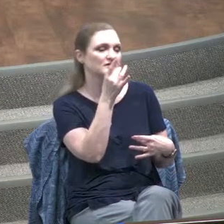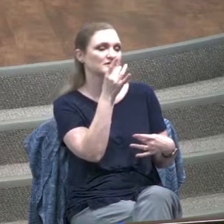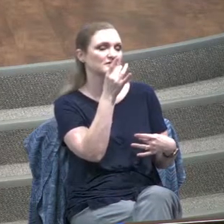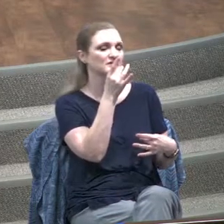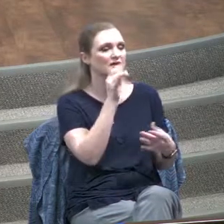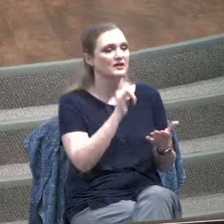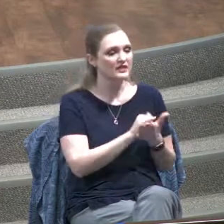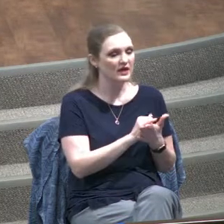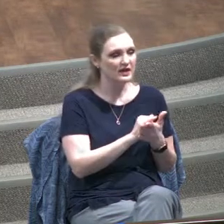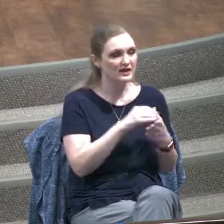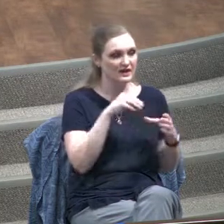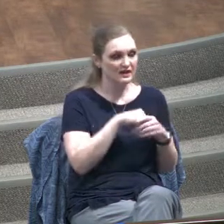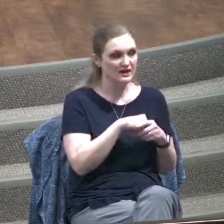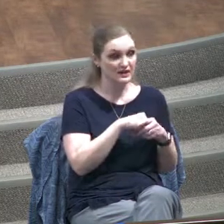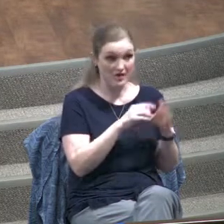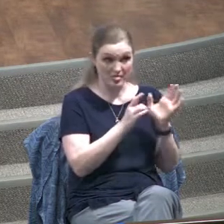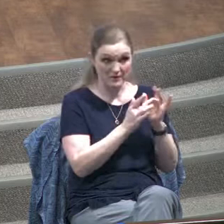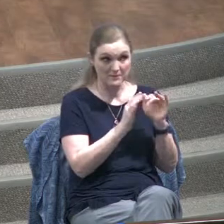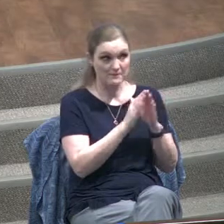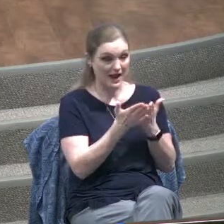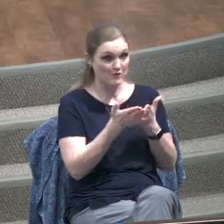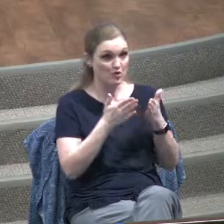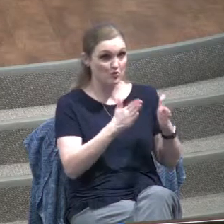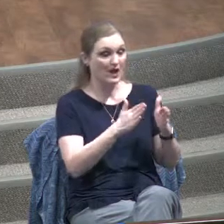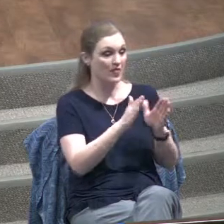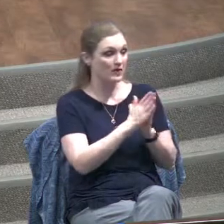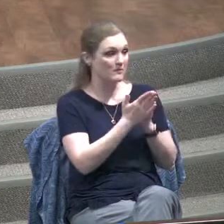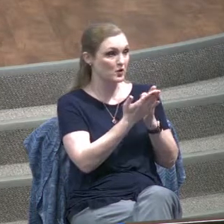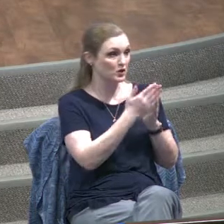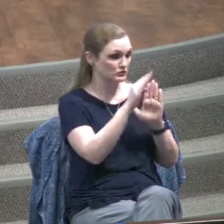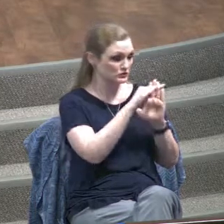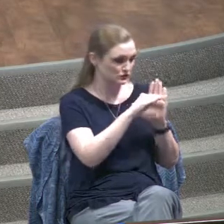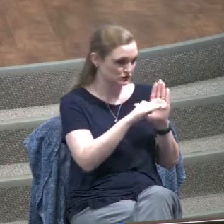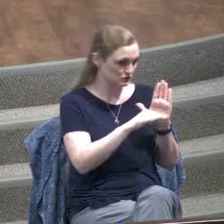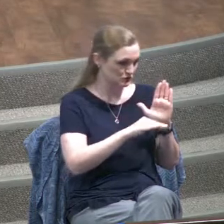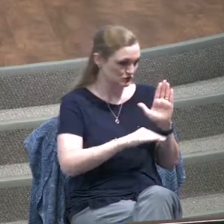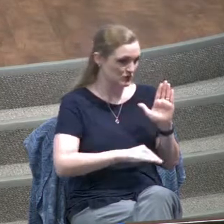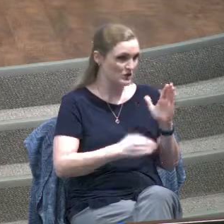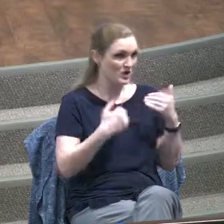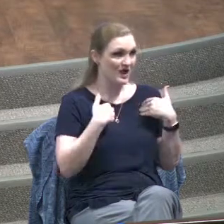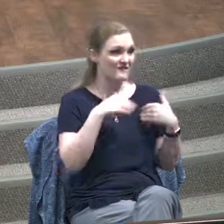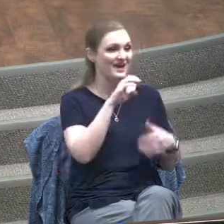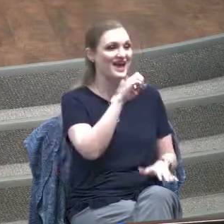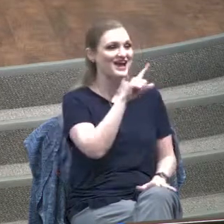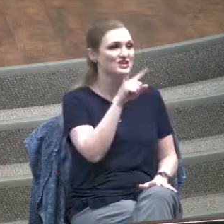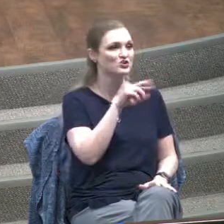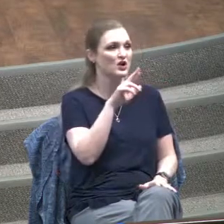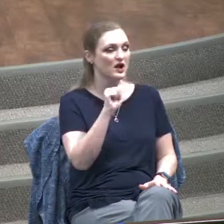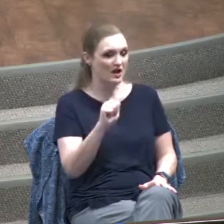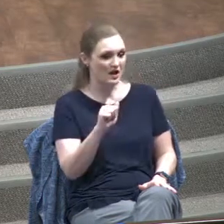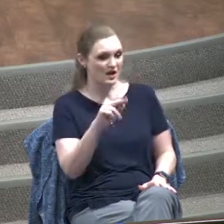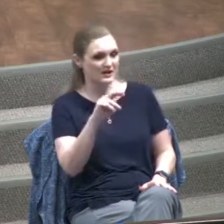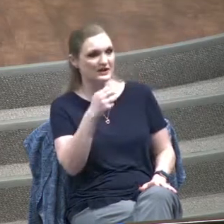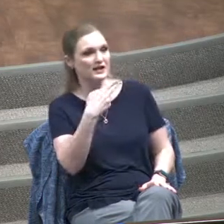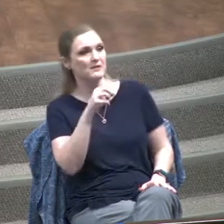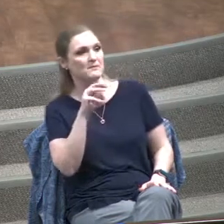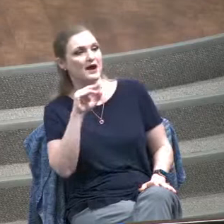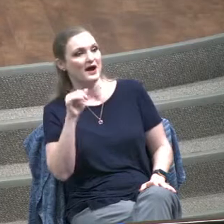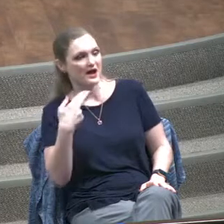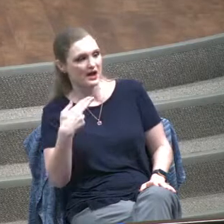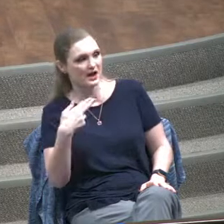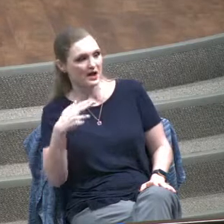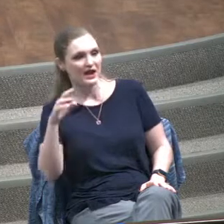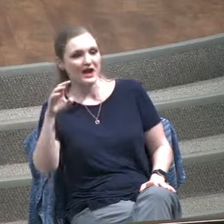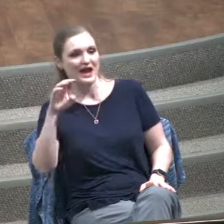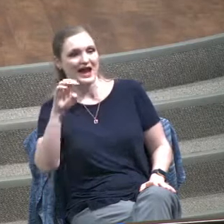that in the Bible, the way the books were laid out, you have Ezra, you have Nehemiah, and you have Esther. And I'll